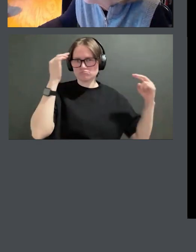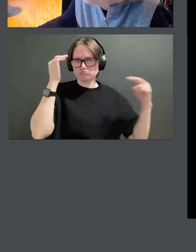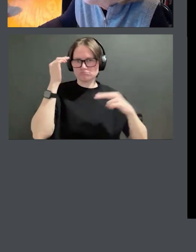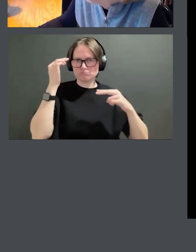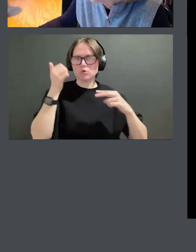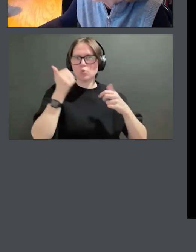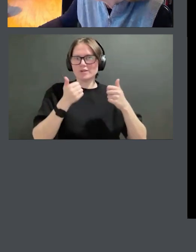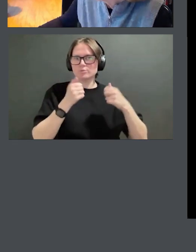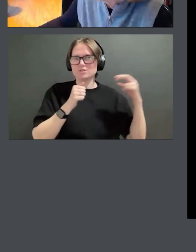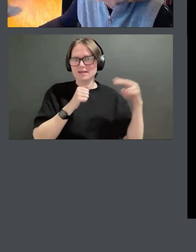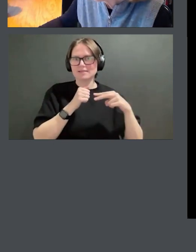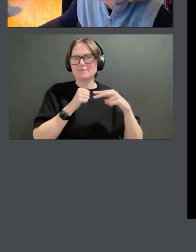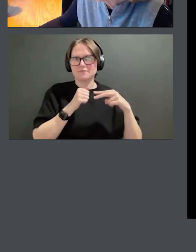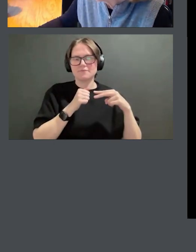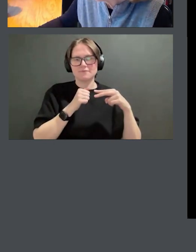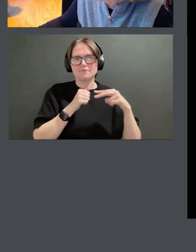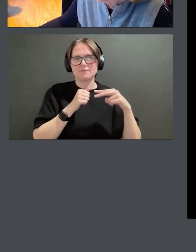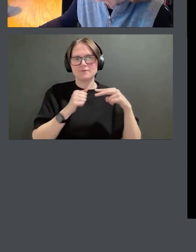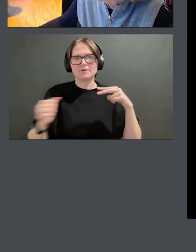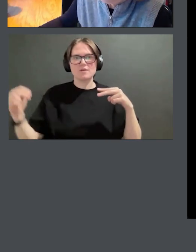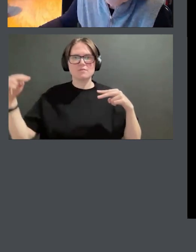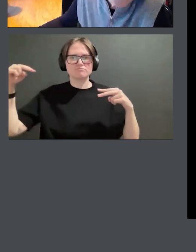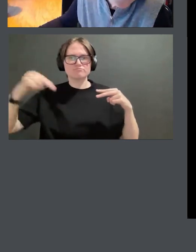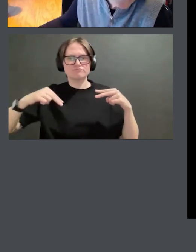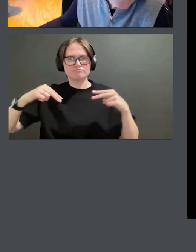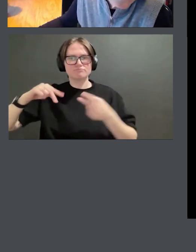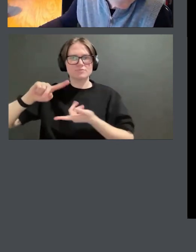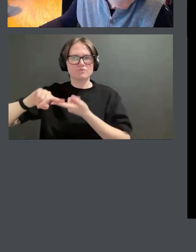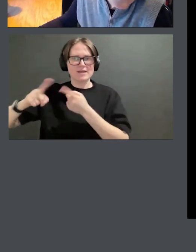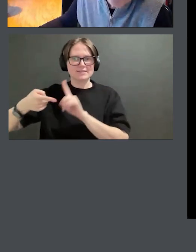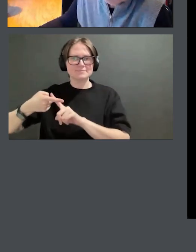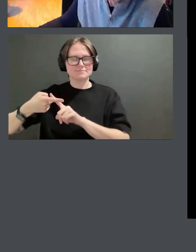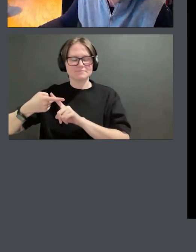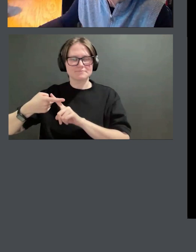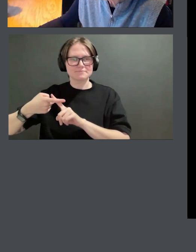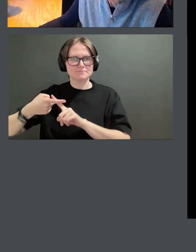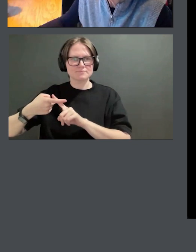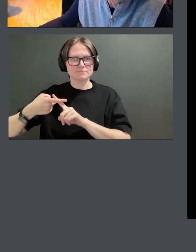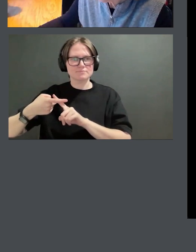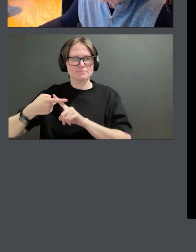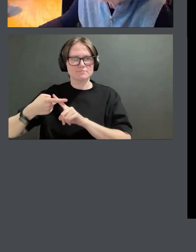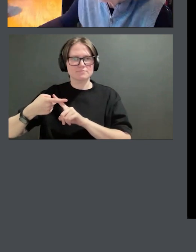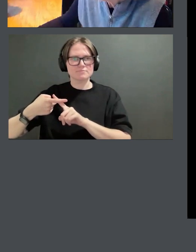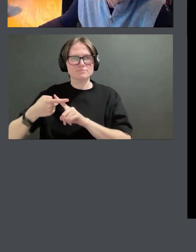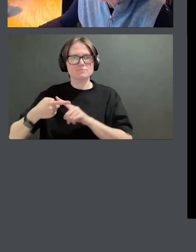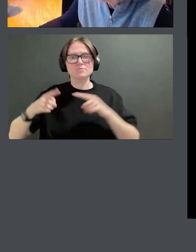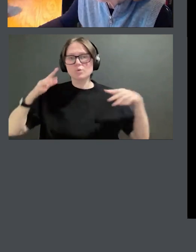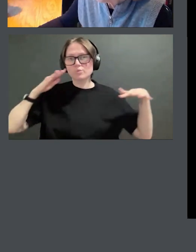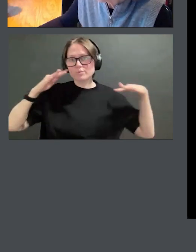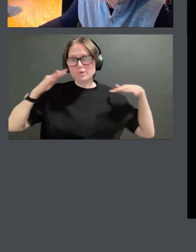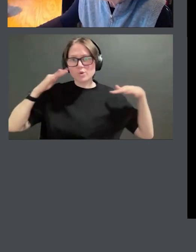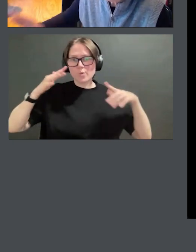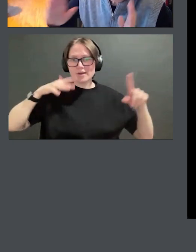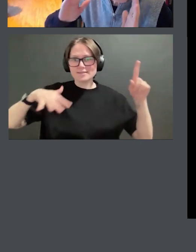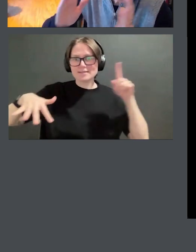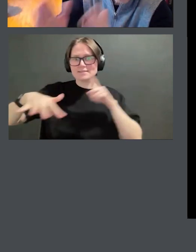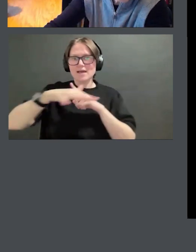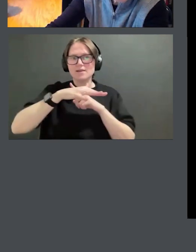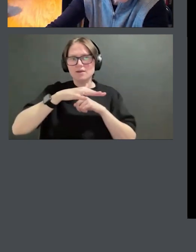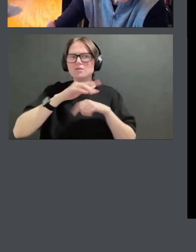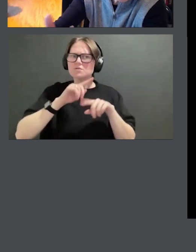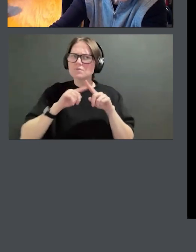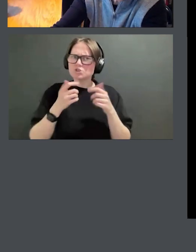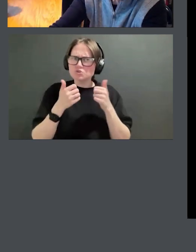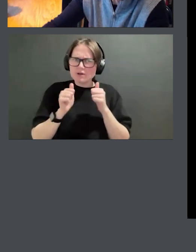taking? And this girl is marked as friend. So she's in a noisy setting, but she's trying to talk